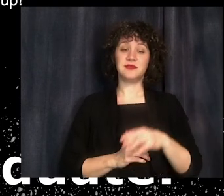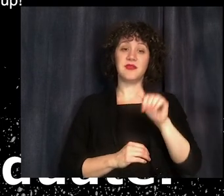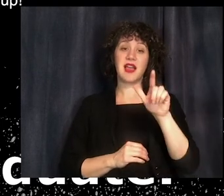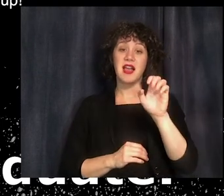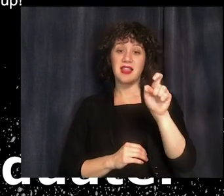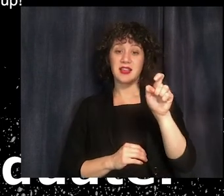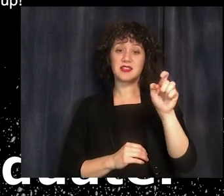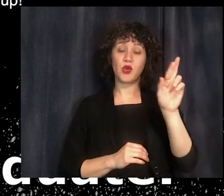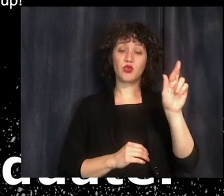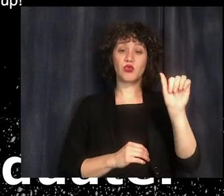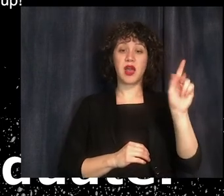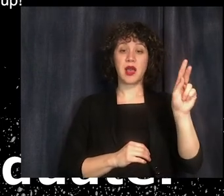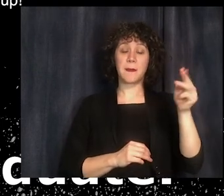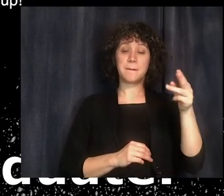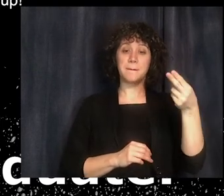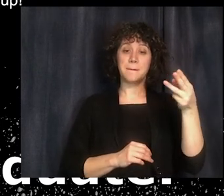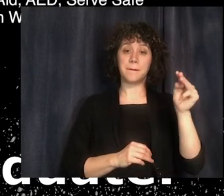Alex Rachmanoff,